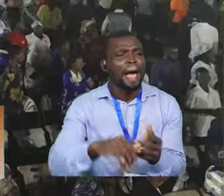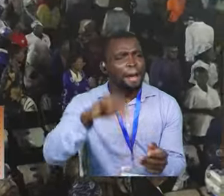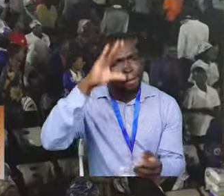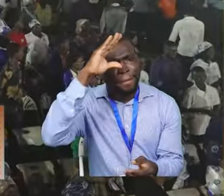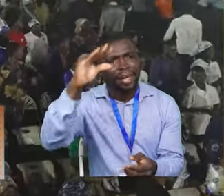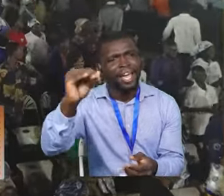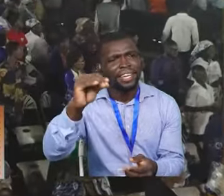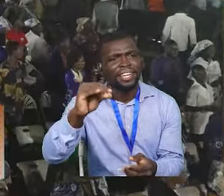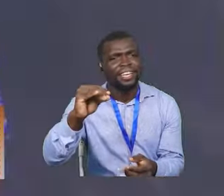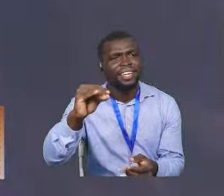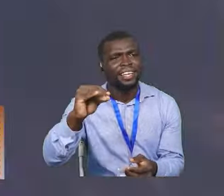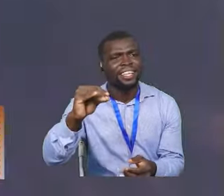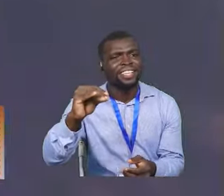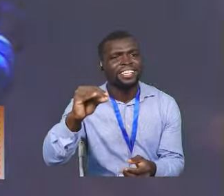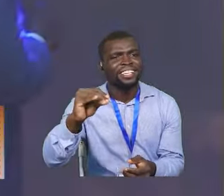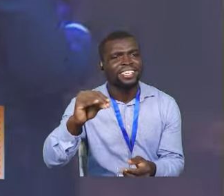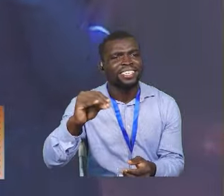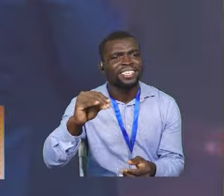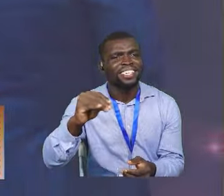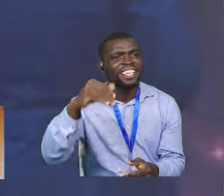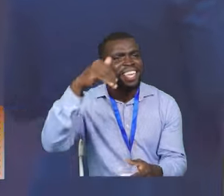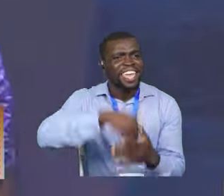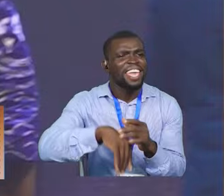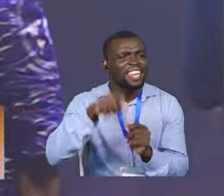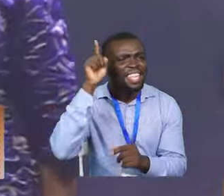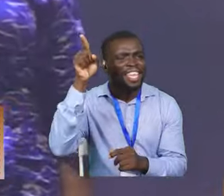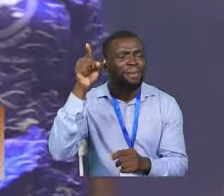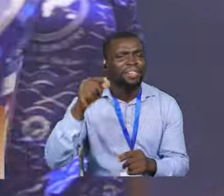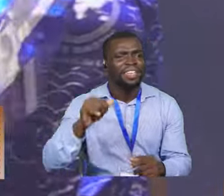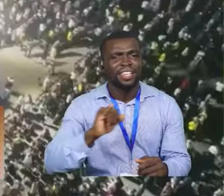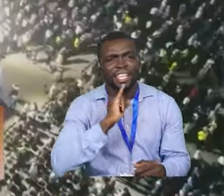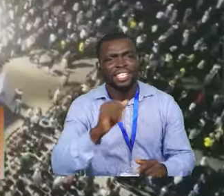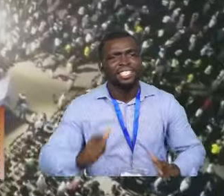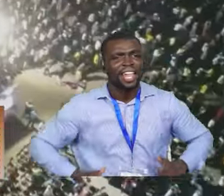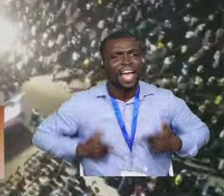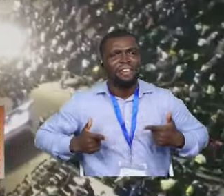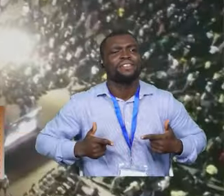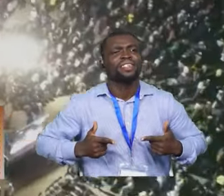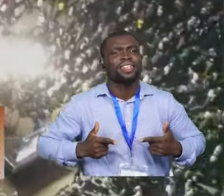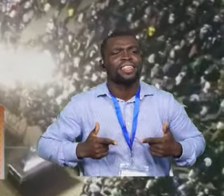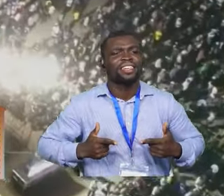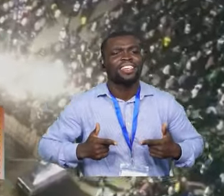And this man, in him is life.